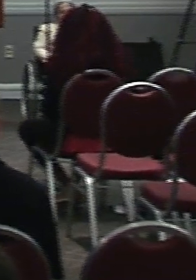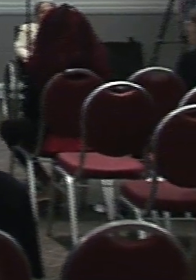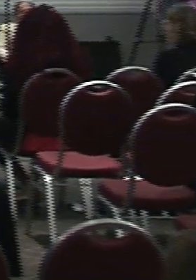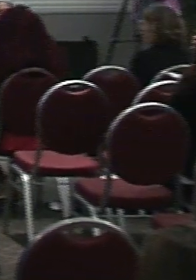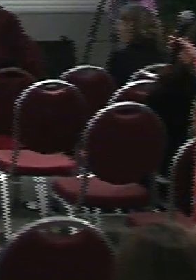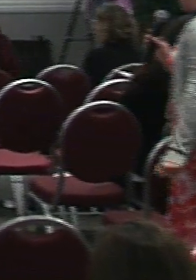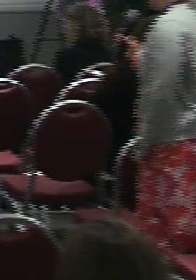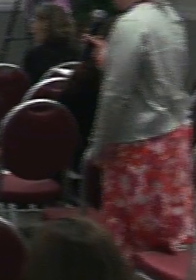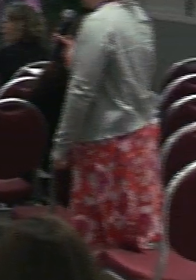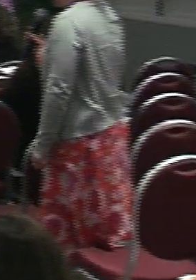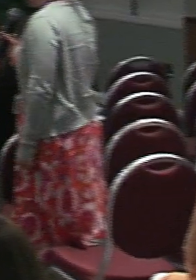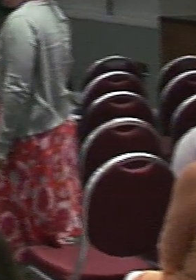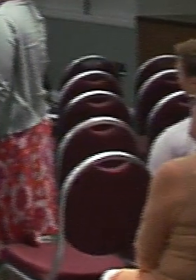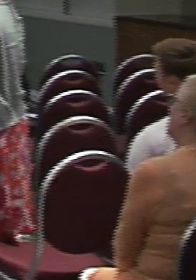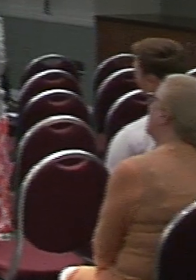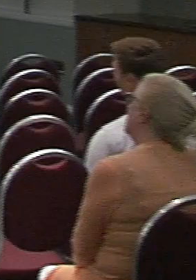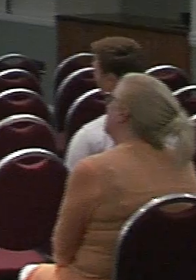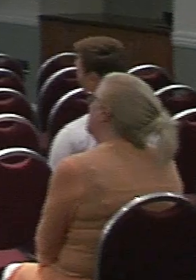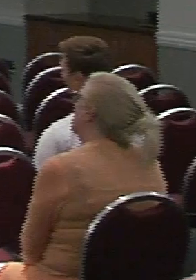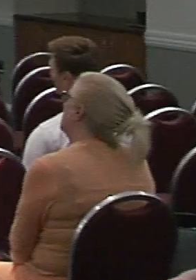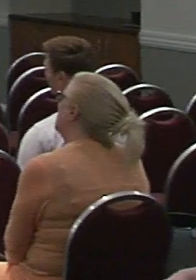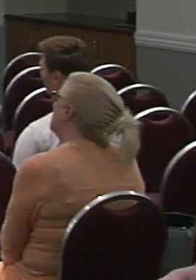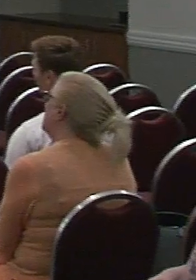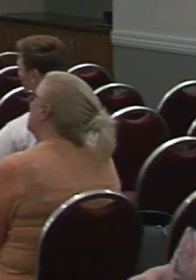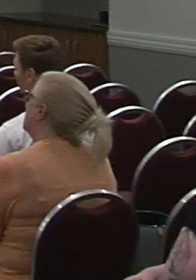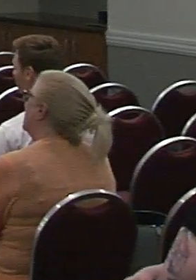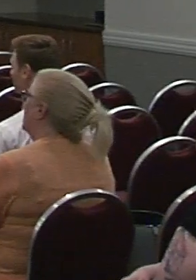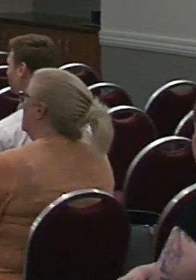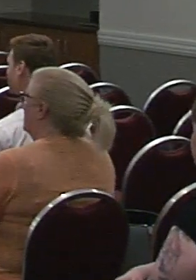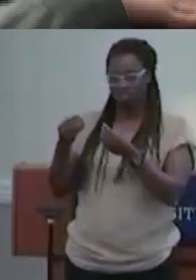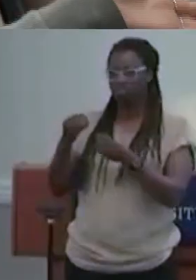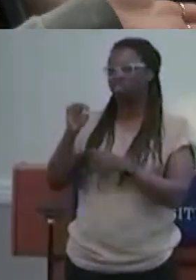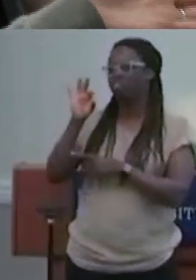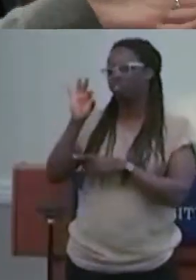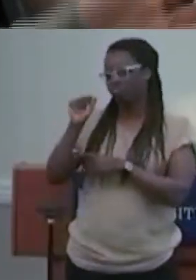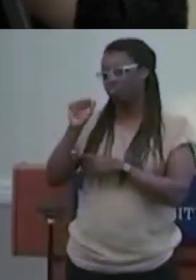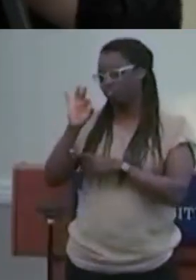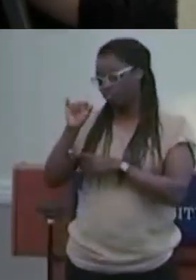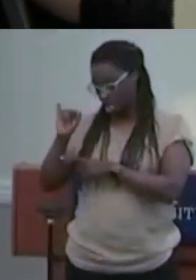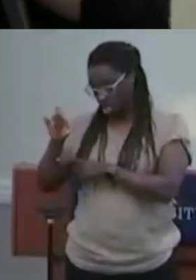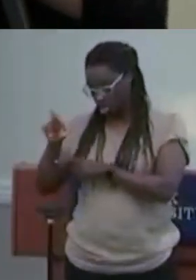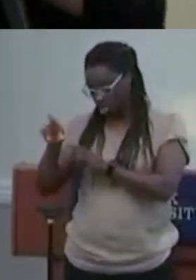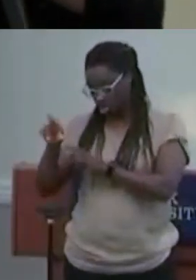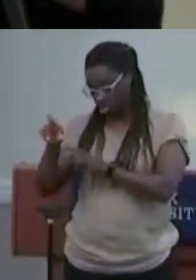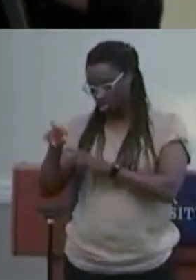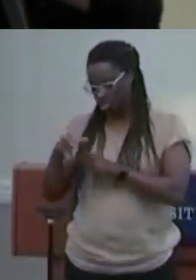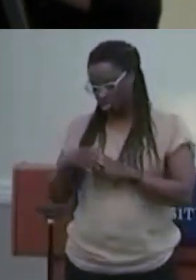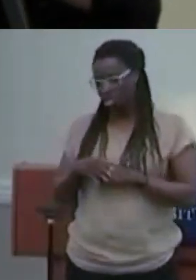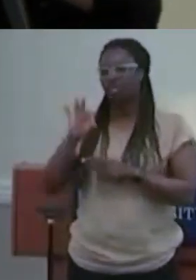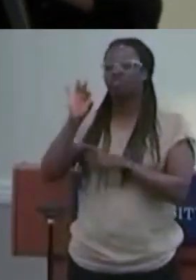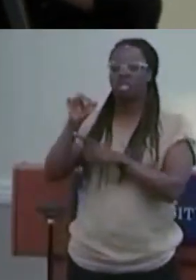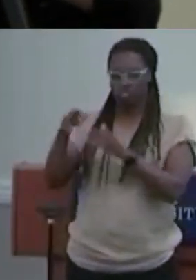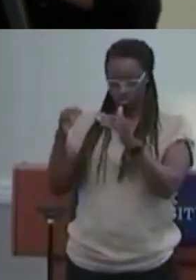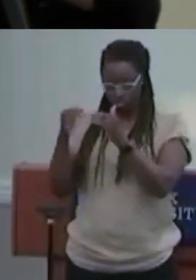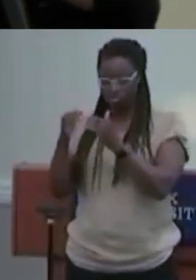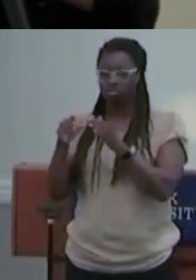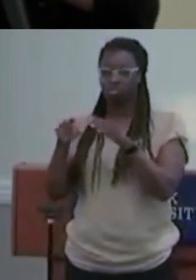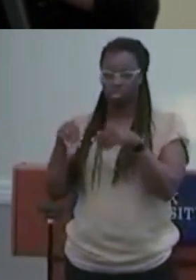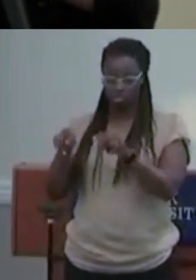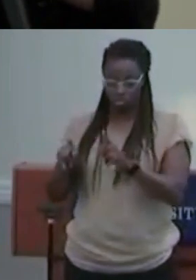with the Office of Fair Housing and Equity. We work a lot together. We also sit right next to each other, which is really useful when we